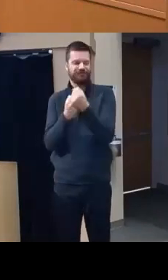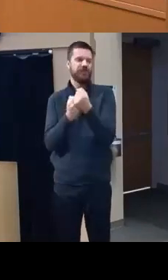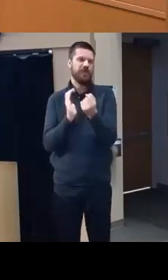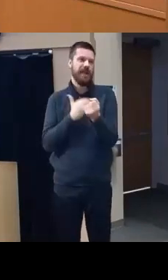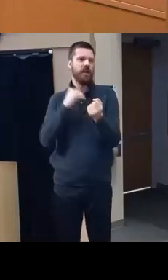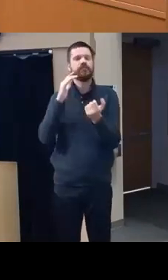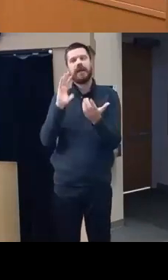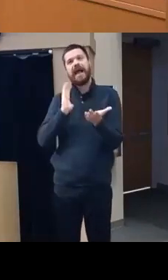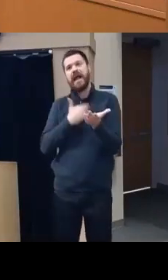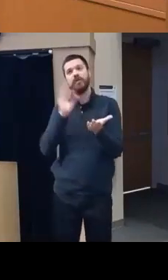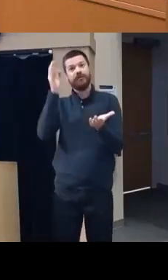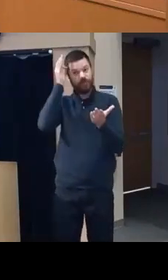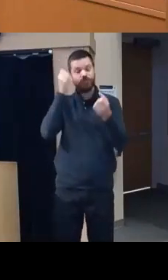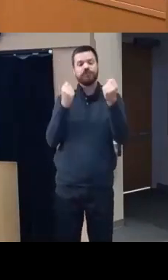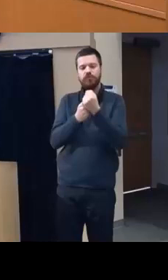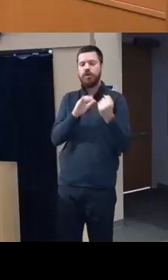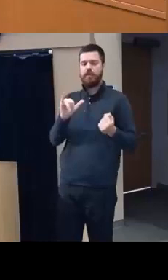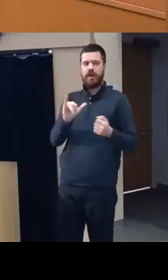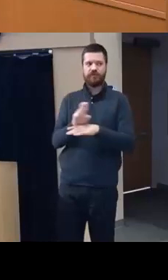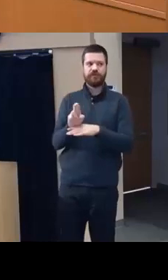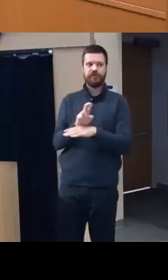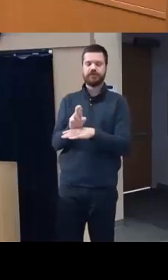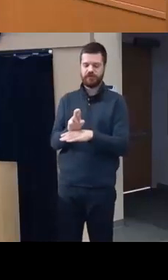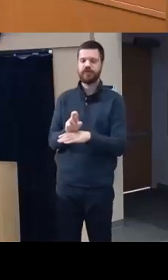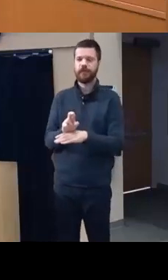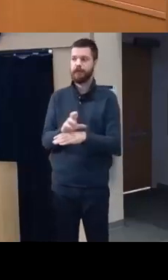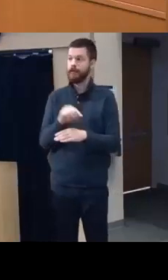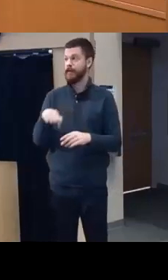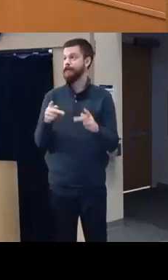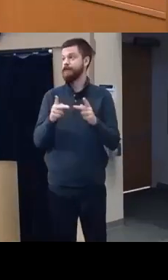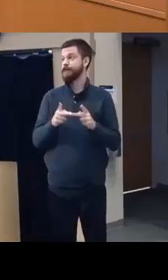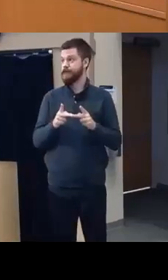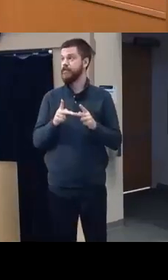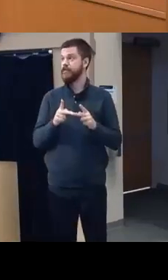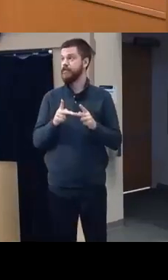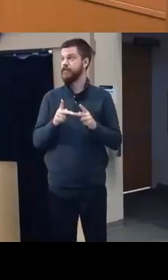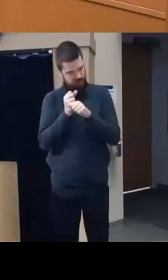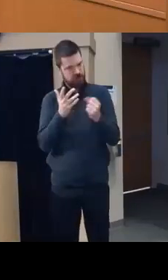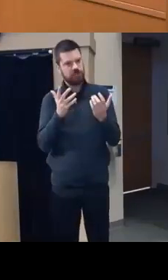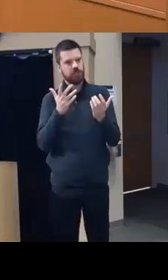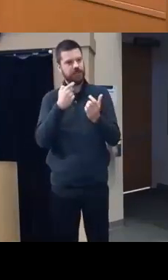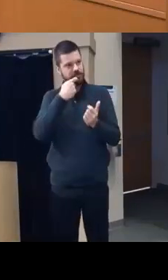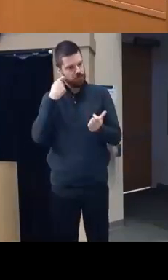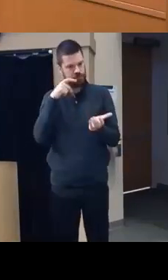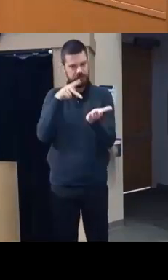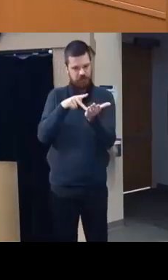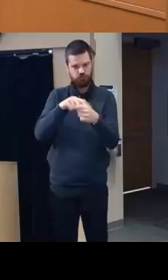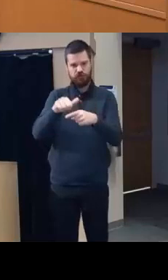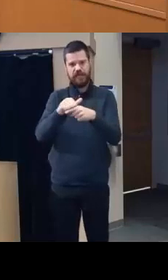our fellowship is supported by the residency, and that this is a place where they can receive addiction psychiatry